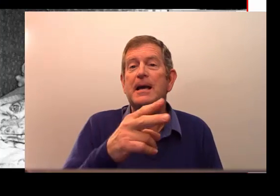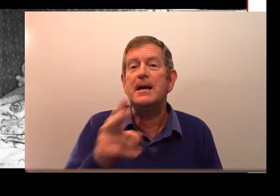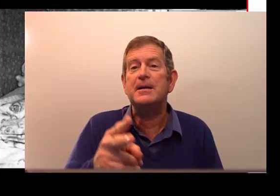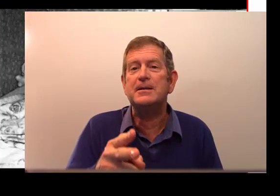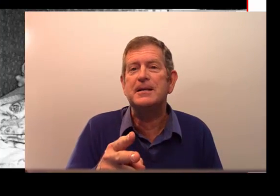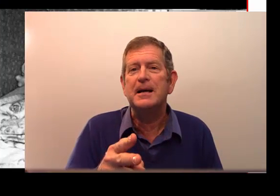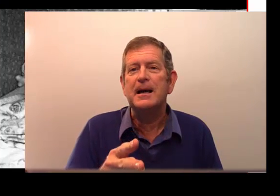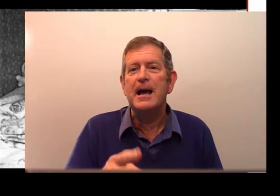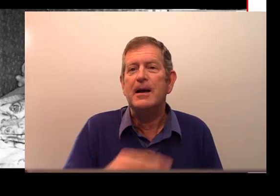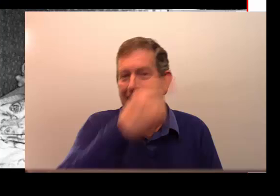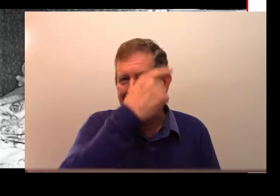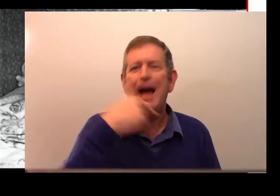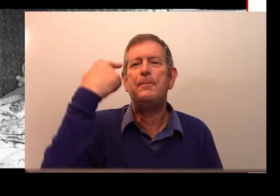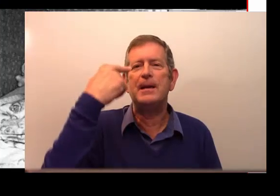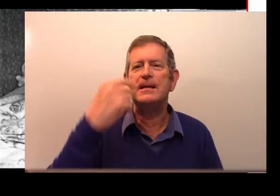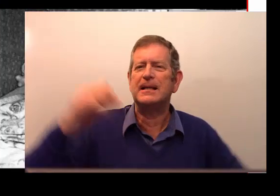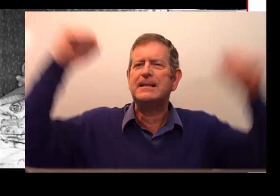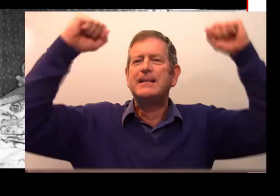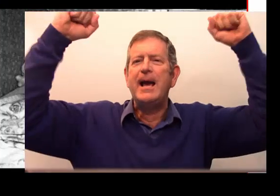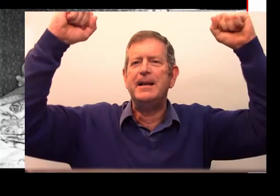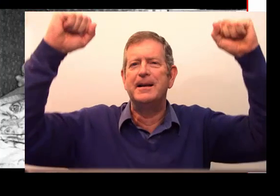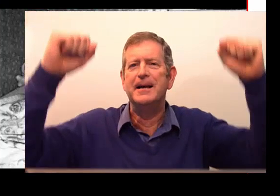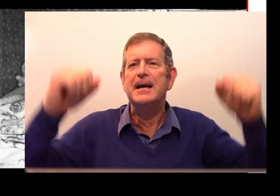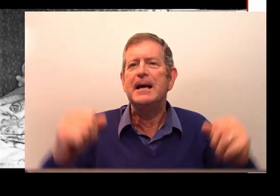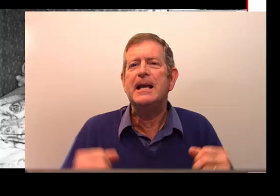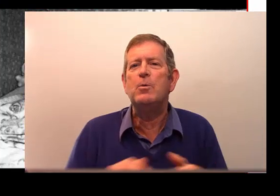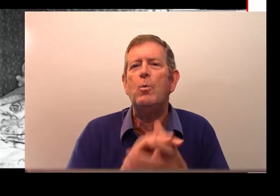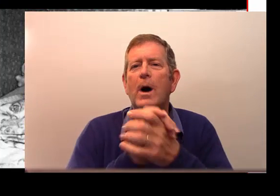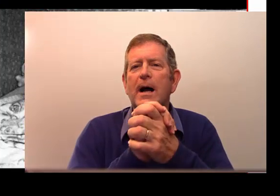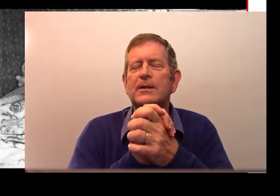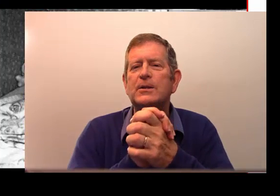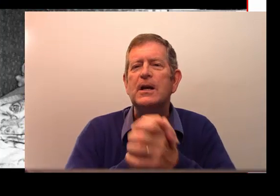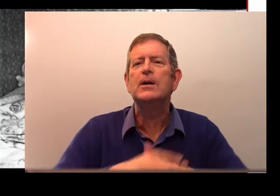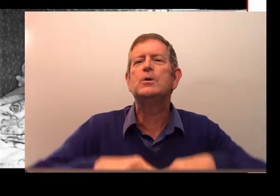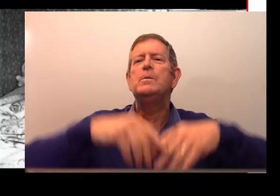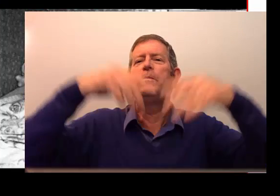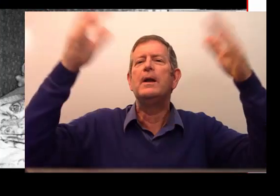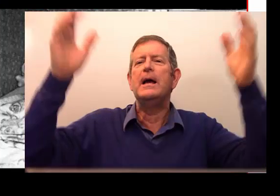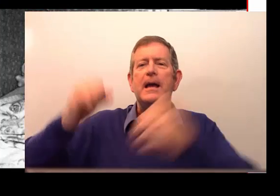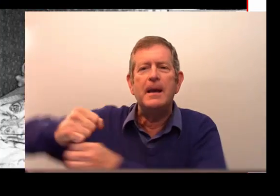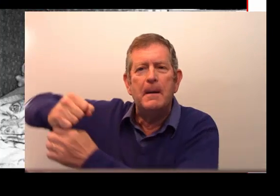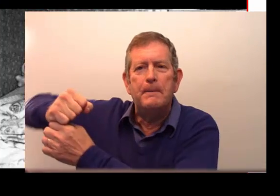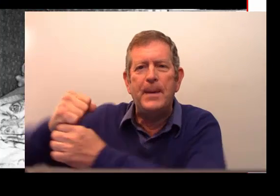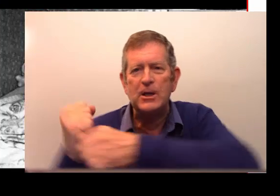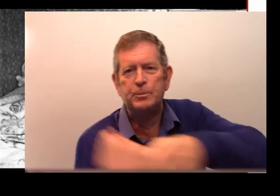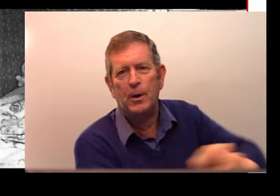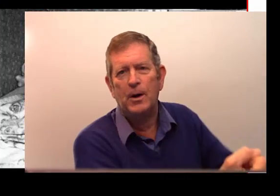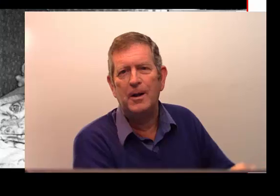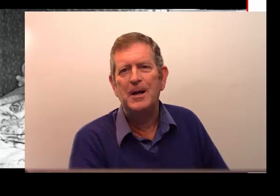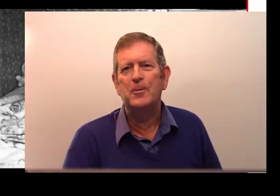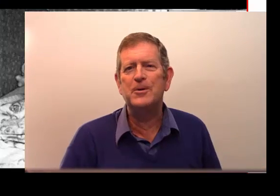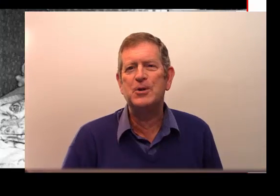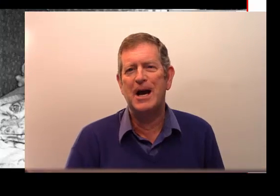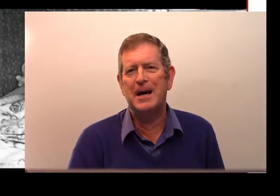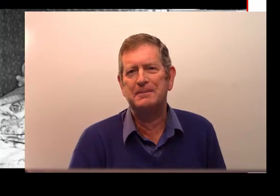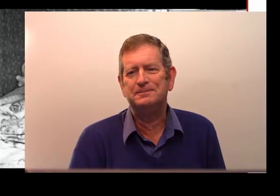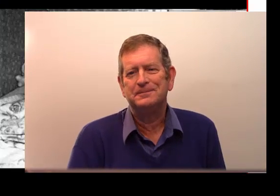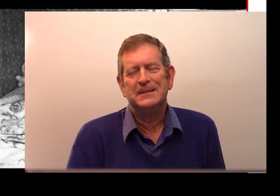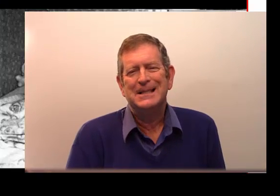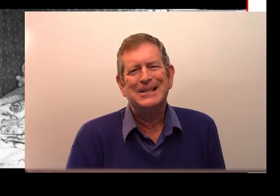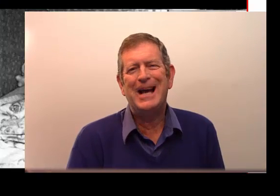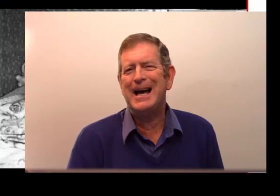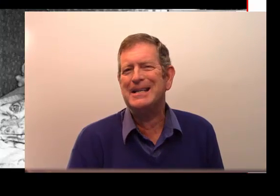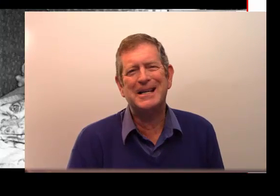Michael is happy. He's excited. He wants to play baseball with